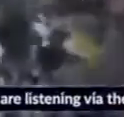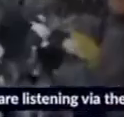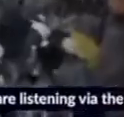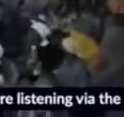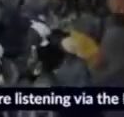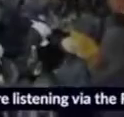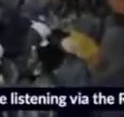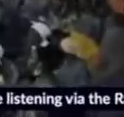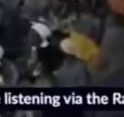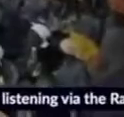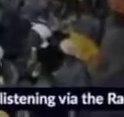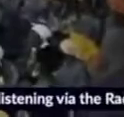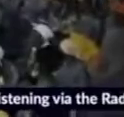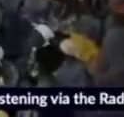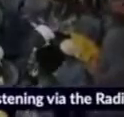it's happening there.